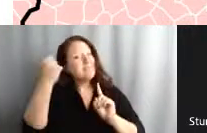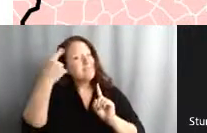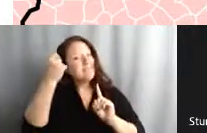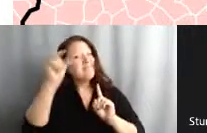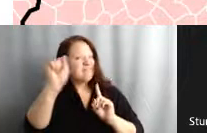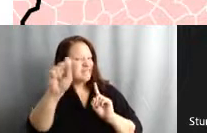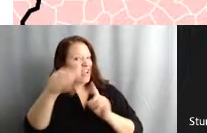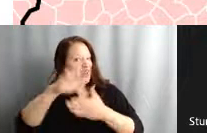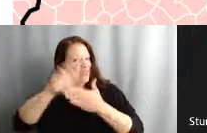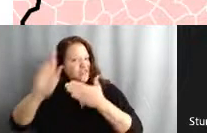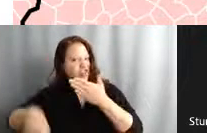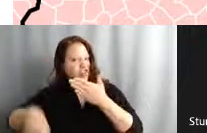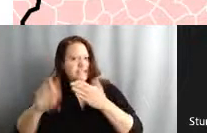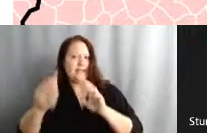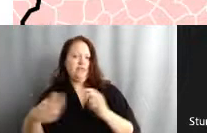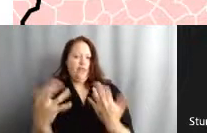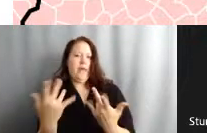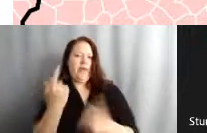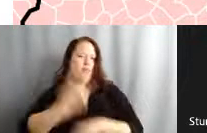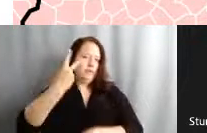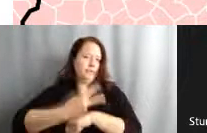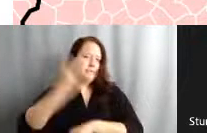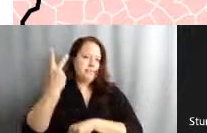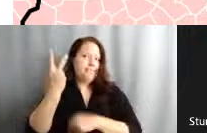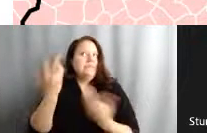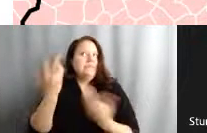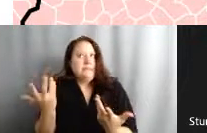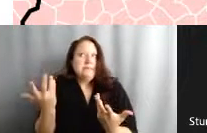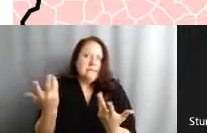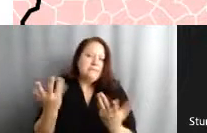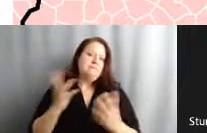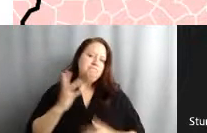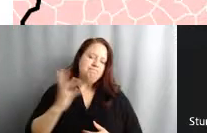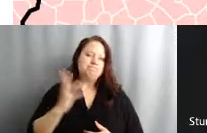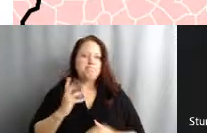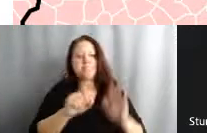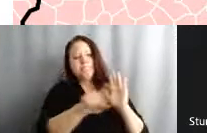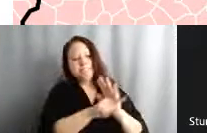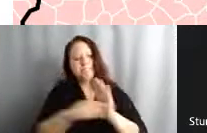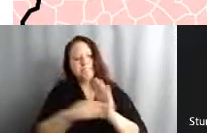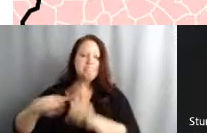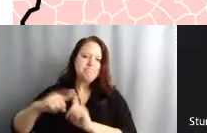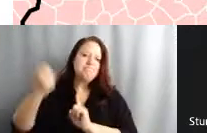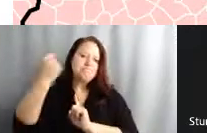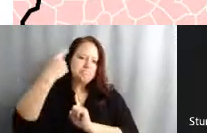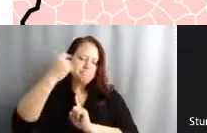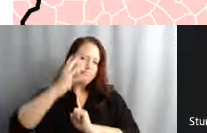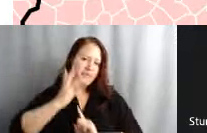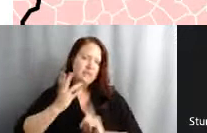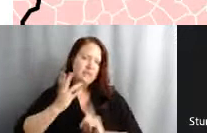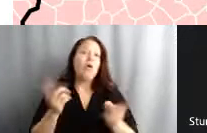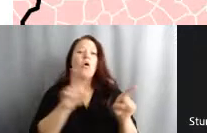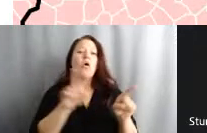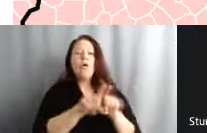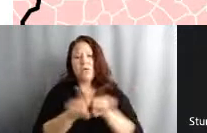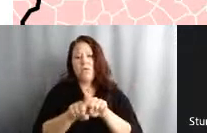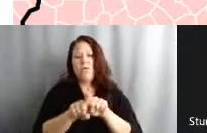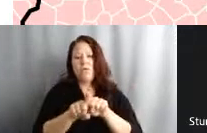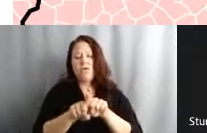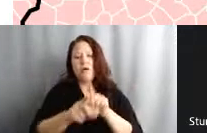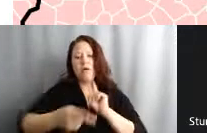to get results from. That's the trade-off that we made. And they also have the ability for a very